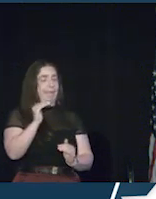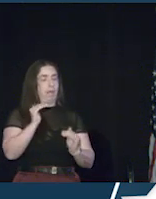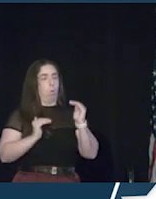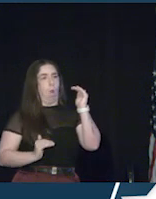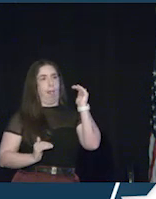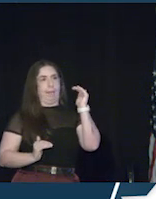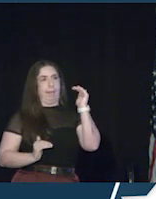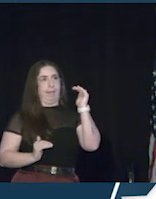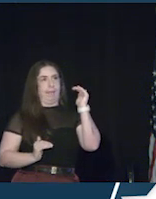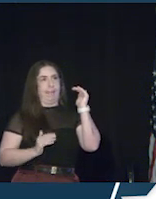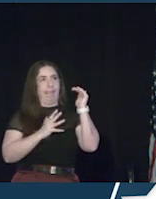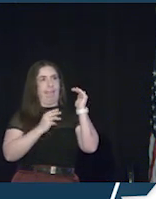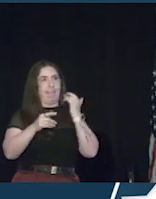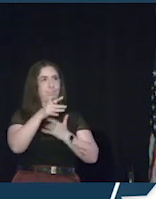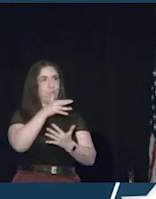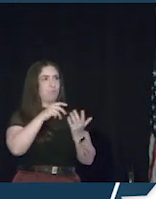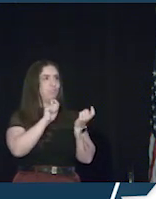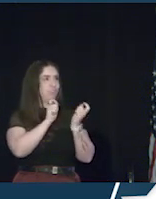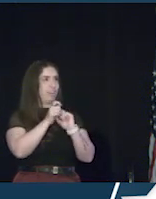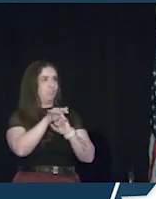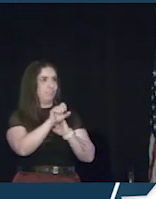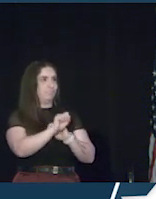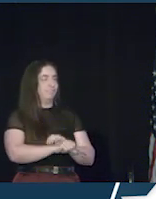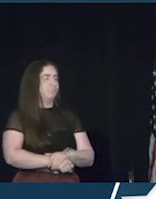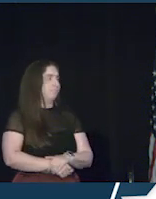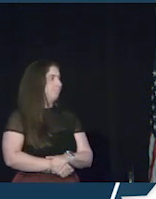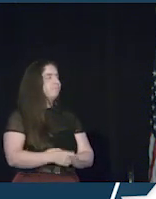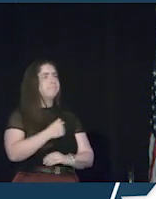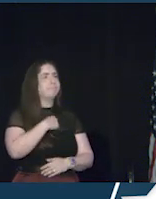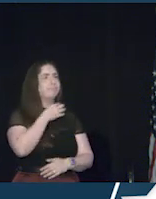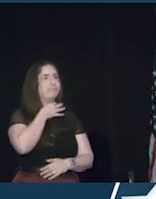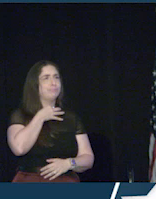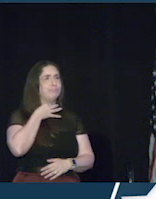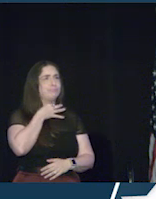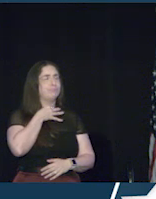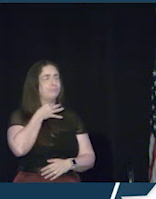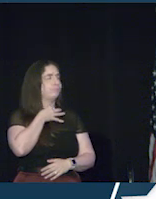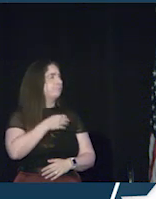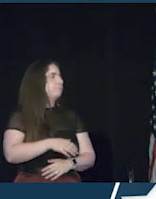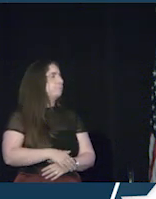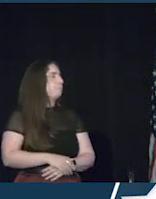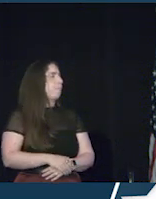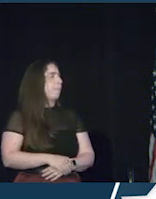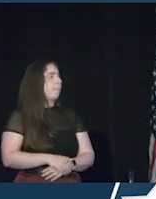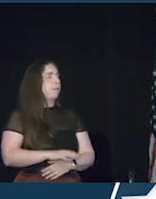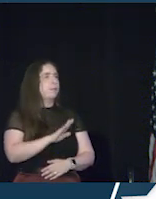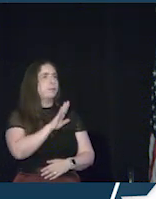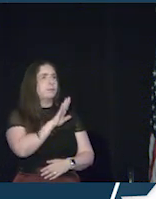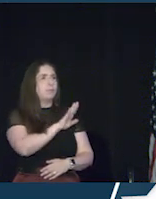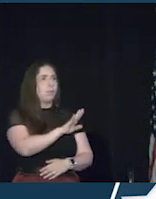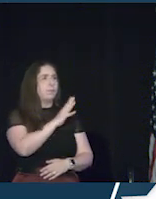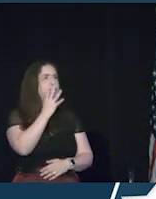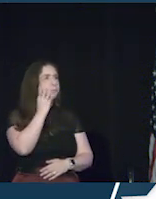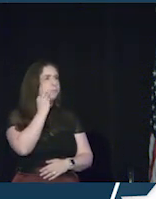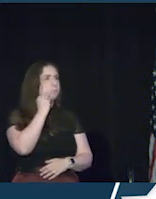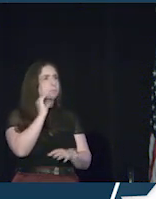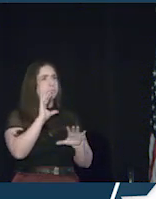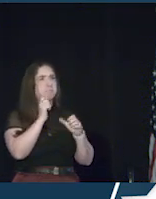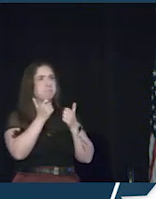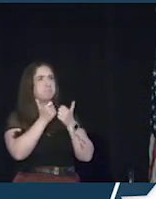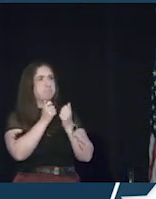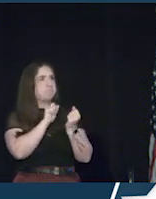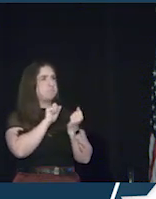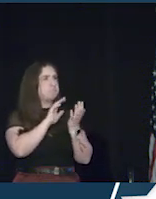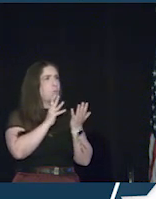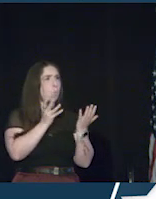Inequality and social change. I'm curious about what challenges you had at George Mason University